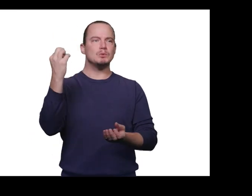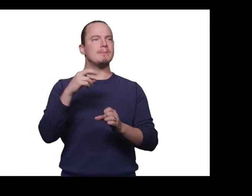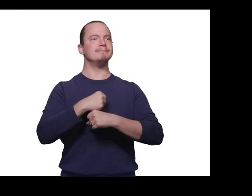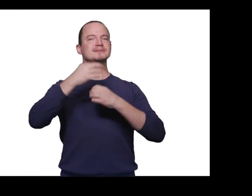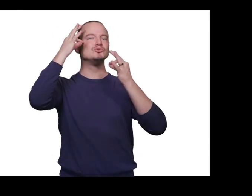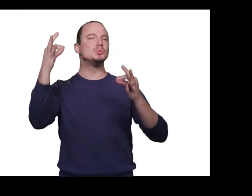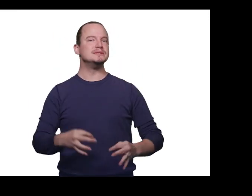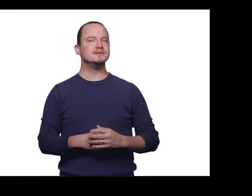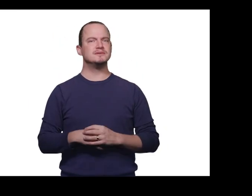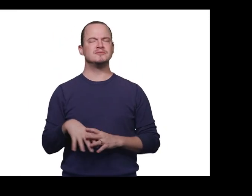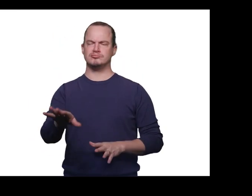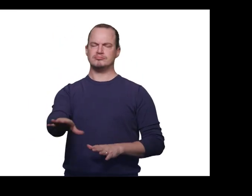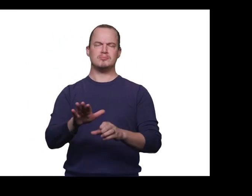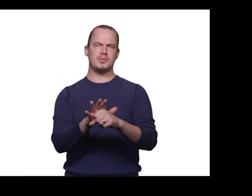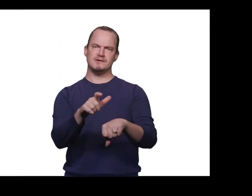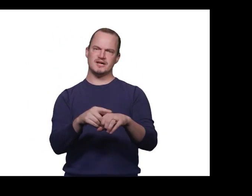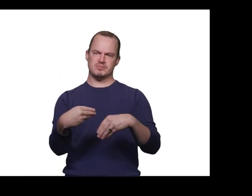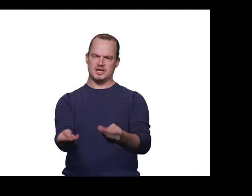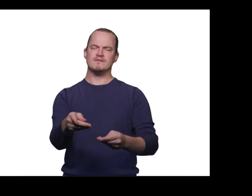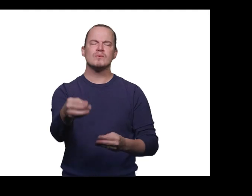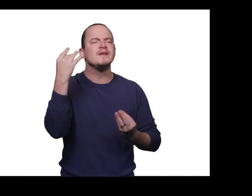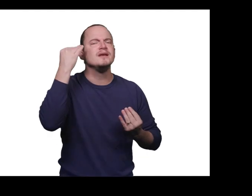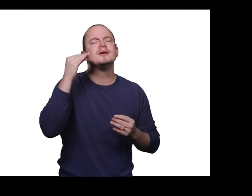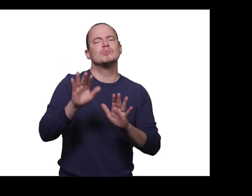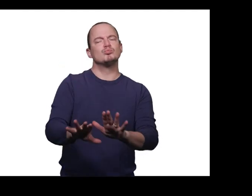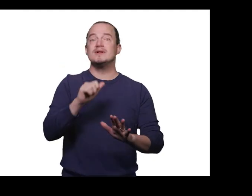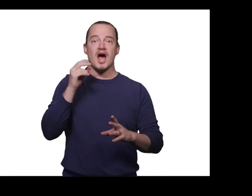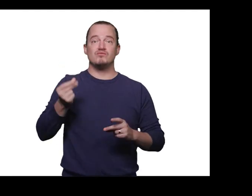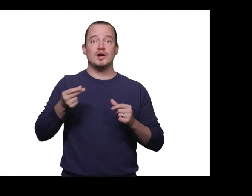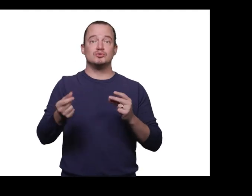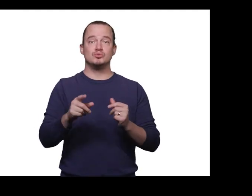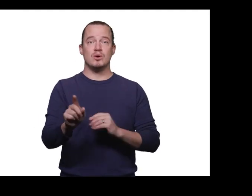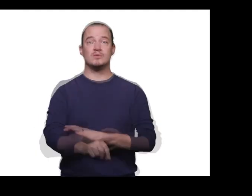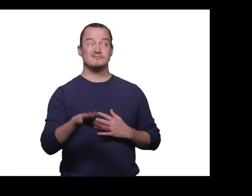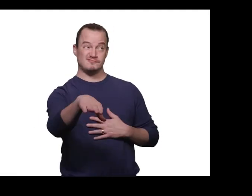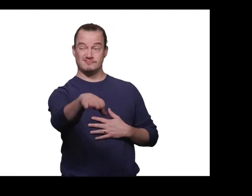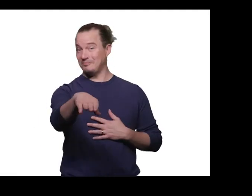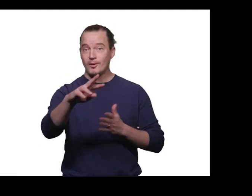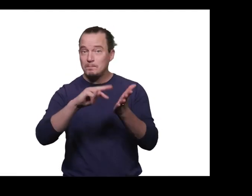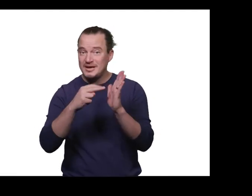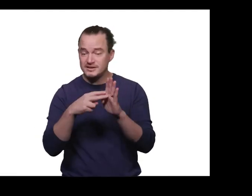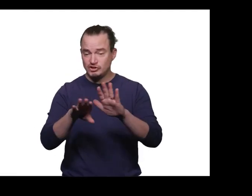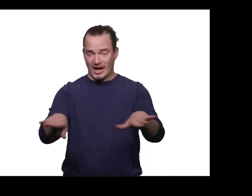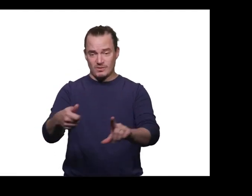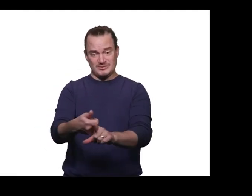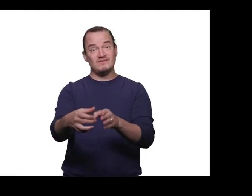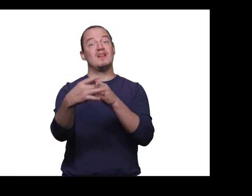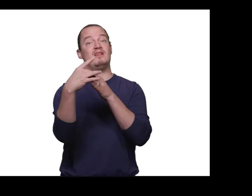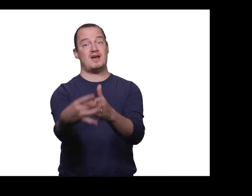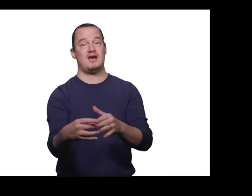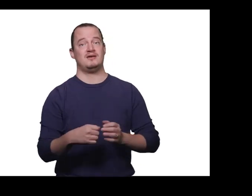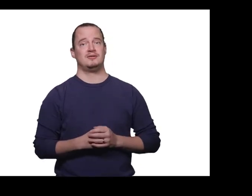or that children are given sufficient time to process their answers or respond. It's child led.